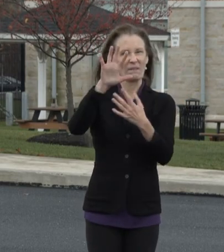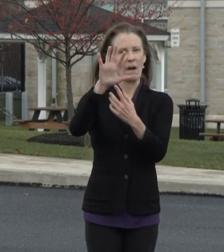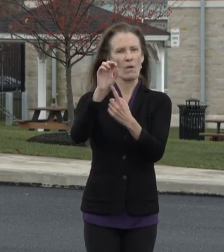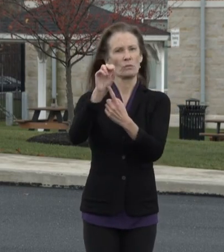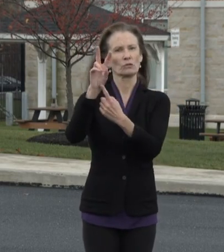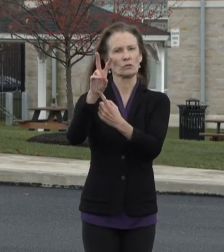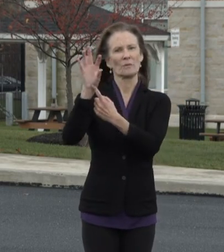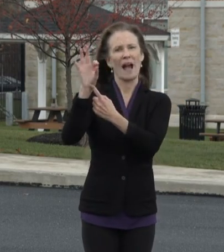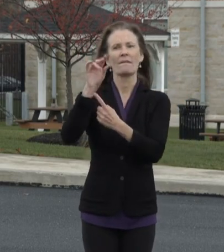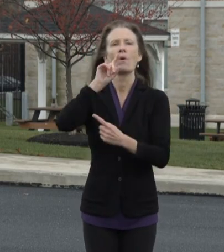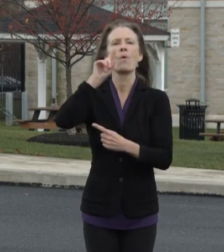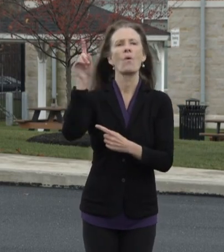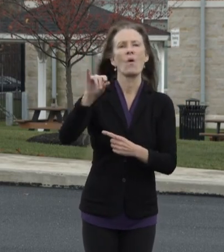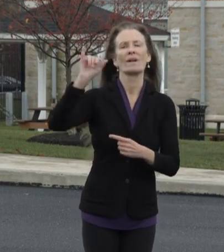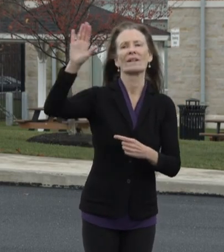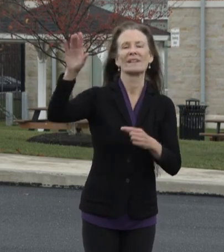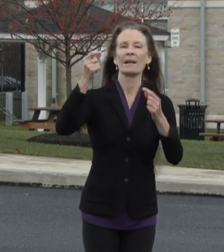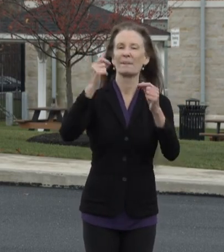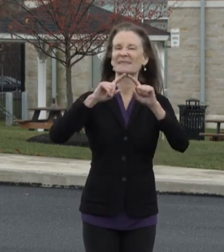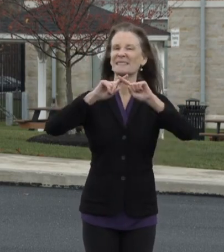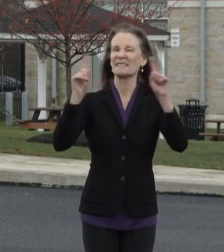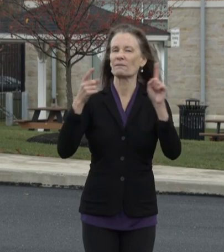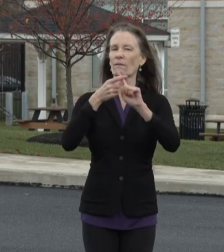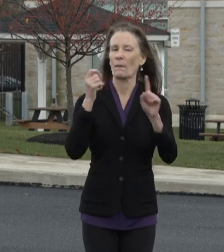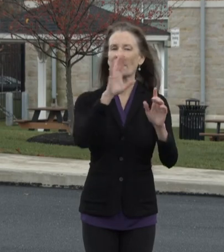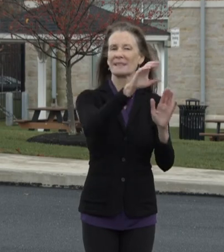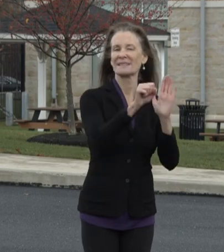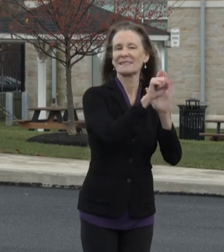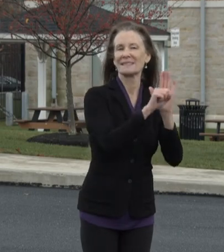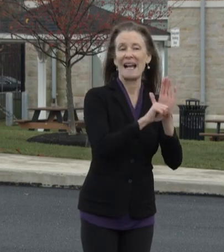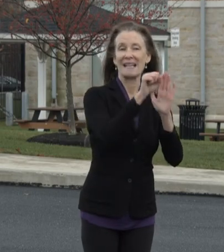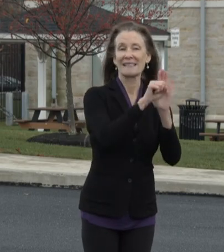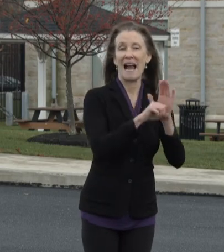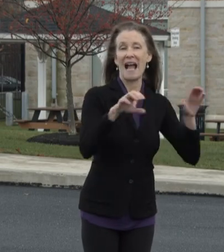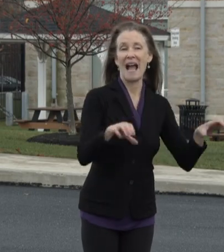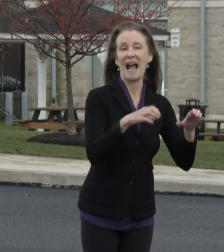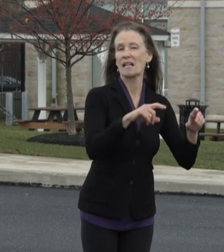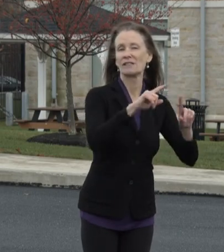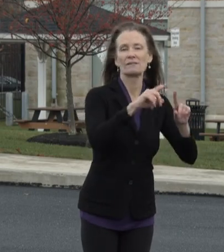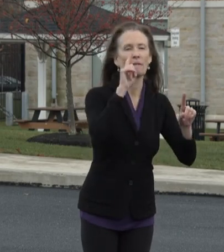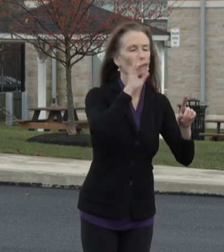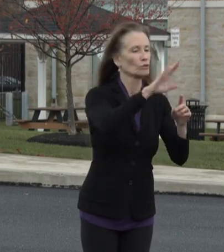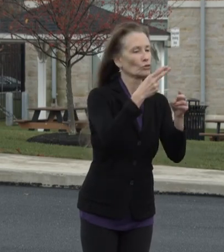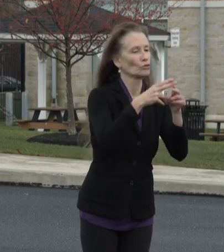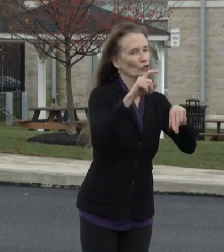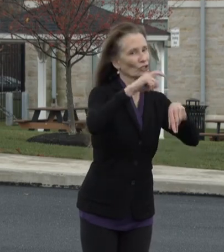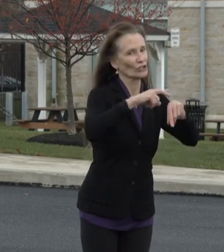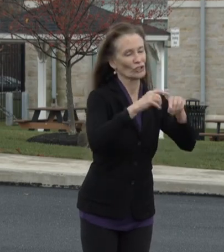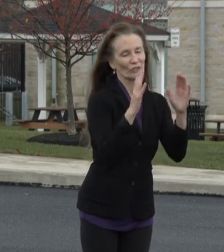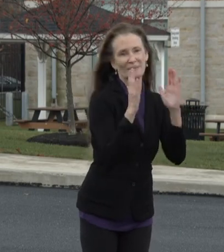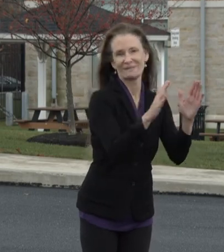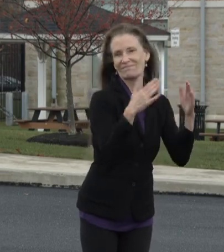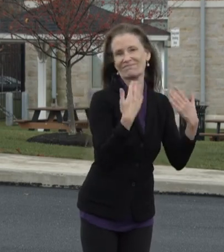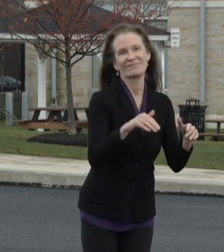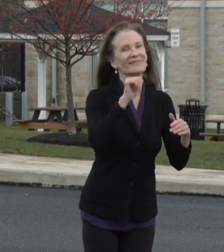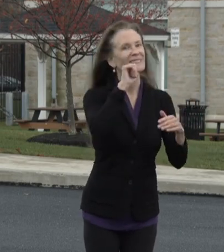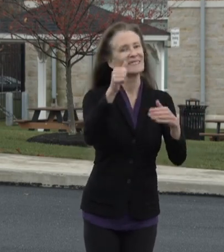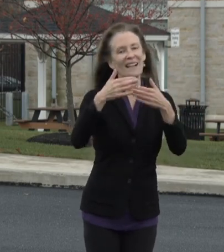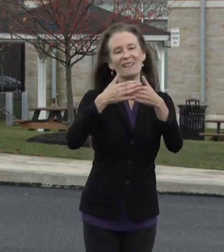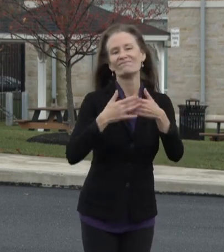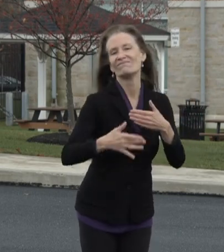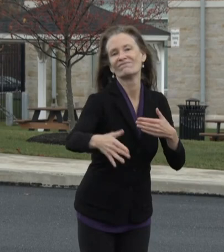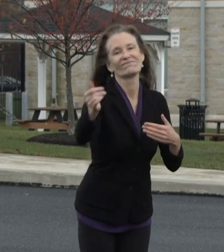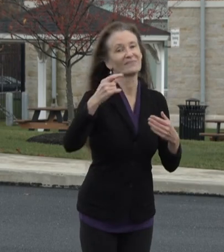than state. State active duty is just for the short term. Therefore, those types of benefits were never included because we